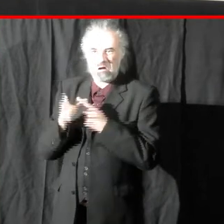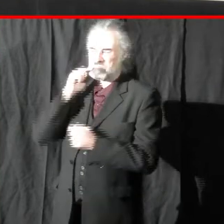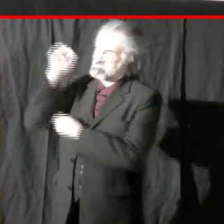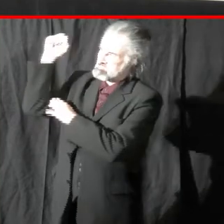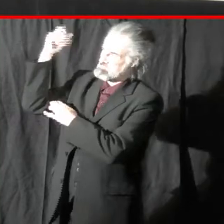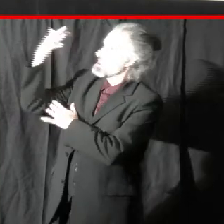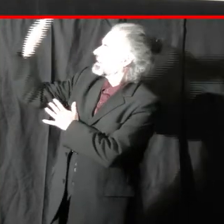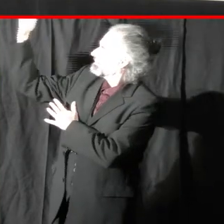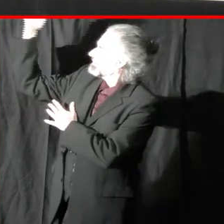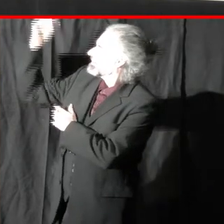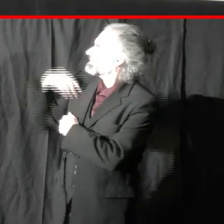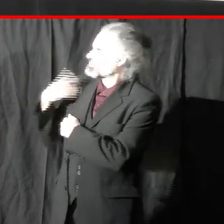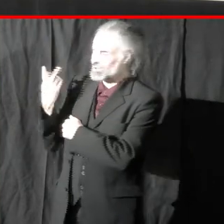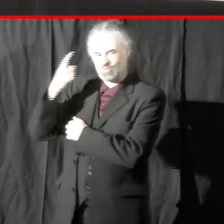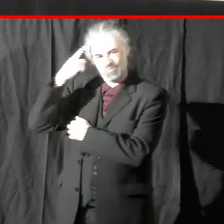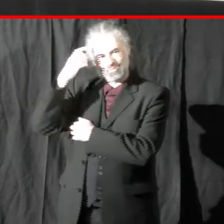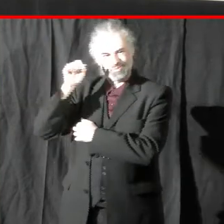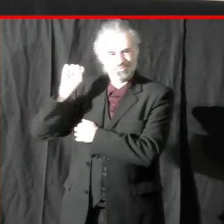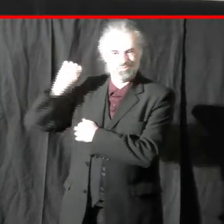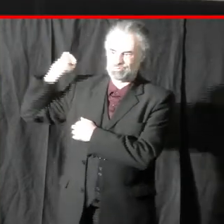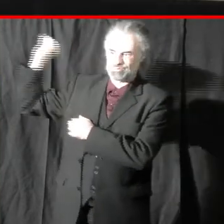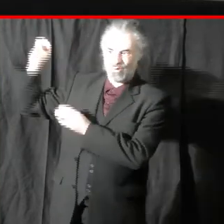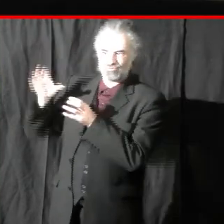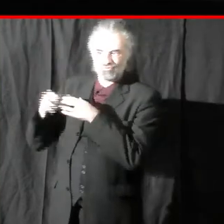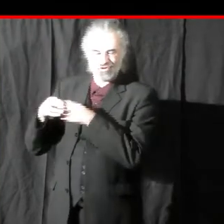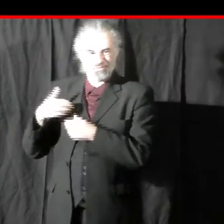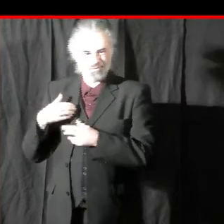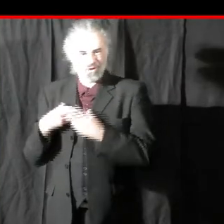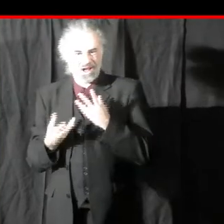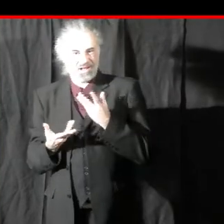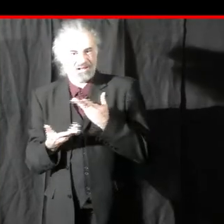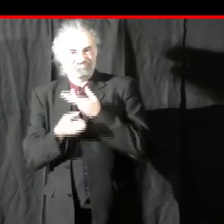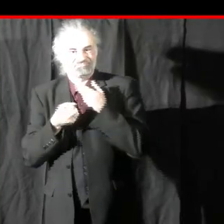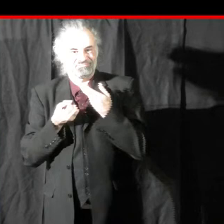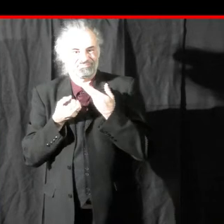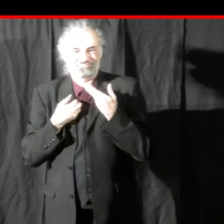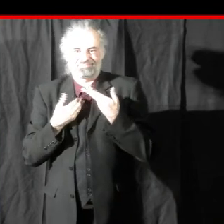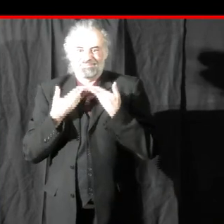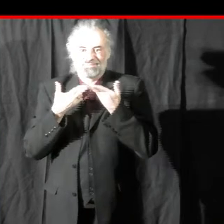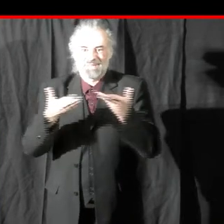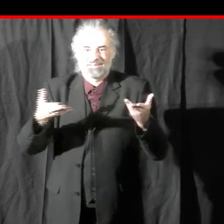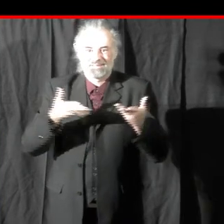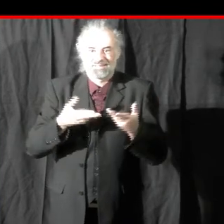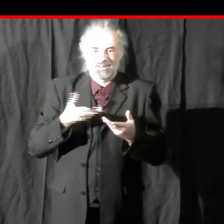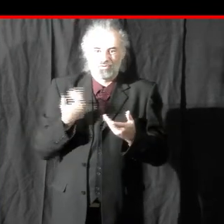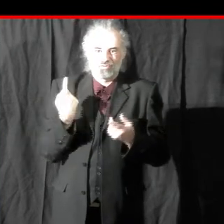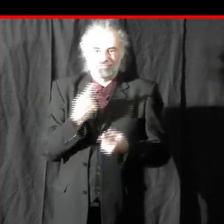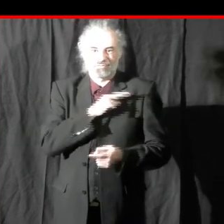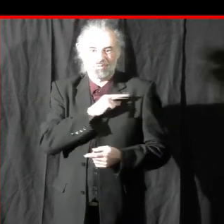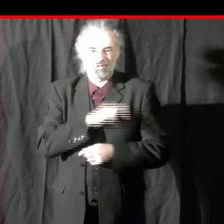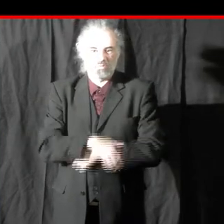any thoughts from your group there? Anything you'd like to contribute of who might be responsible?